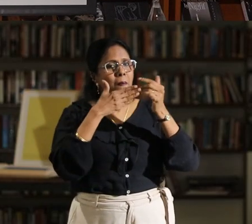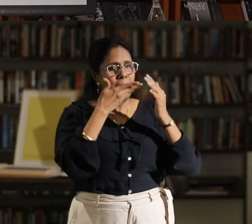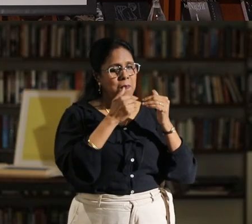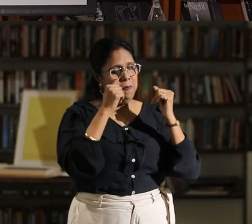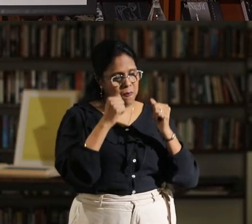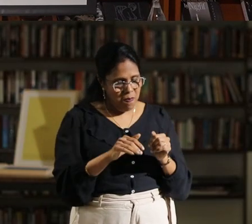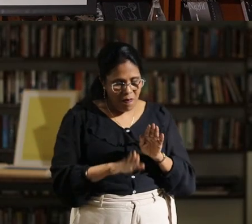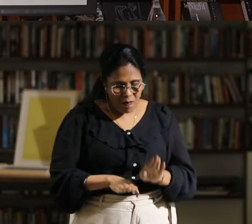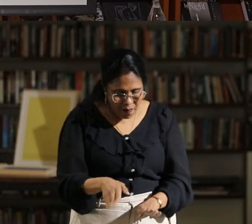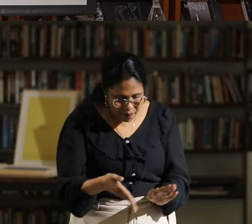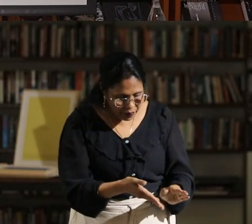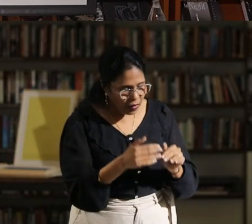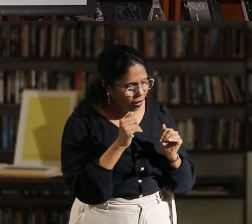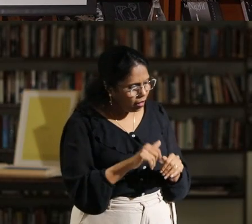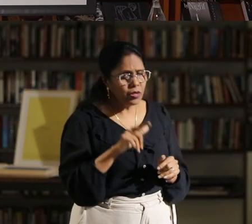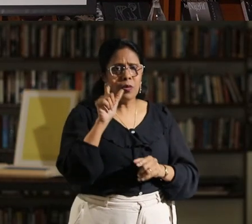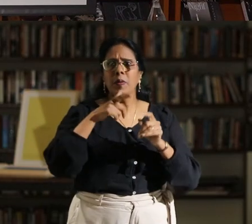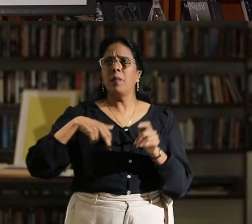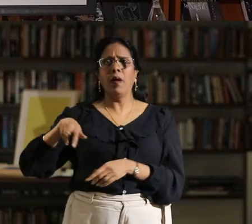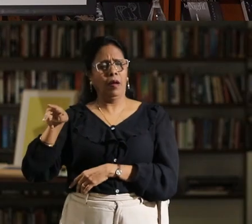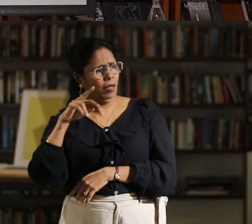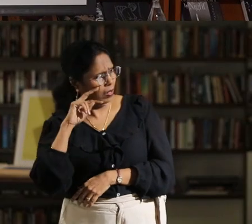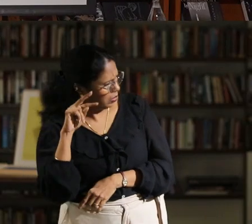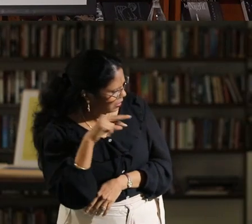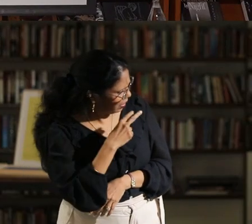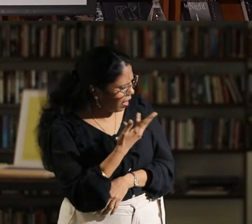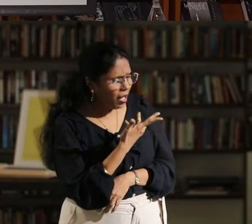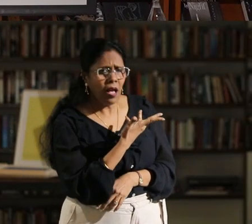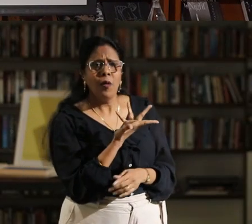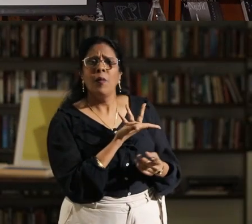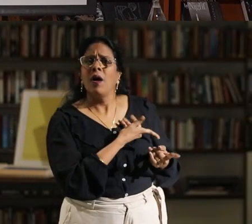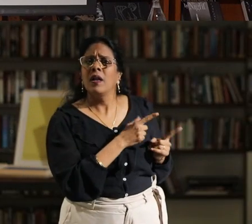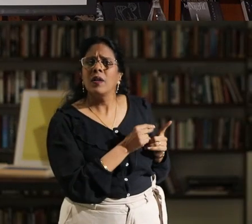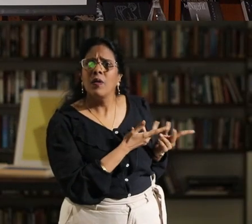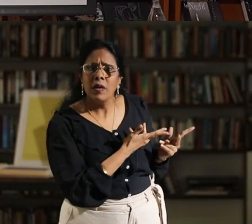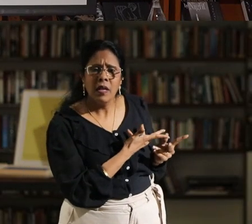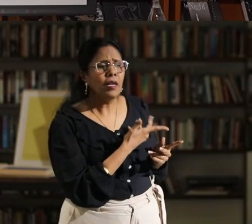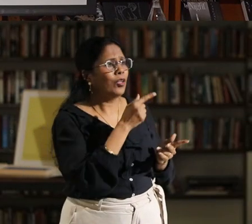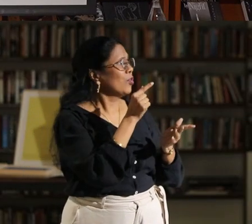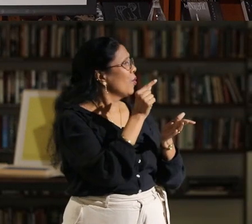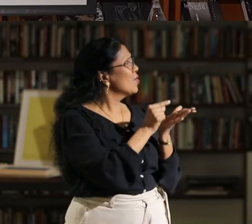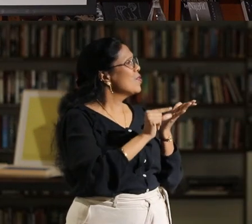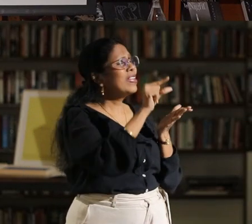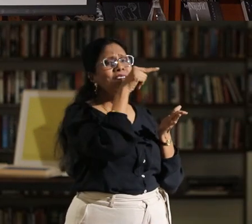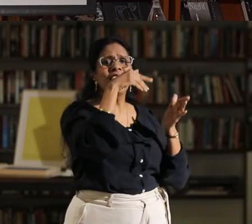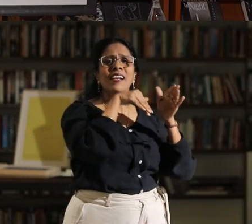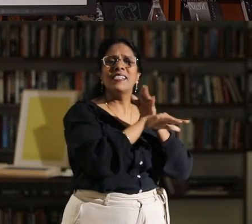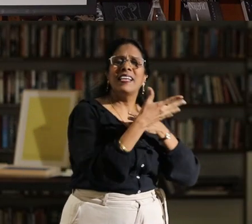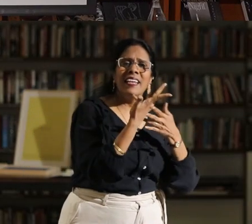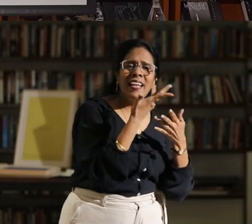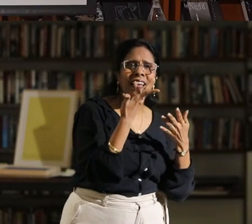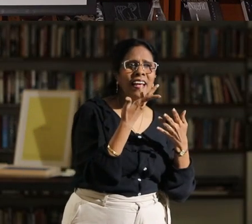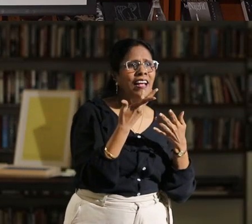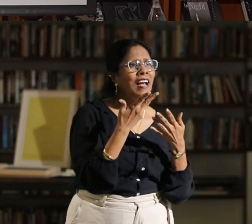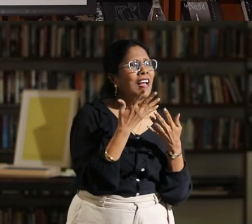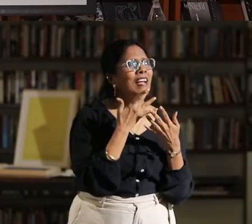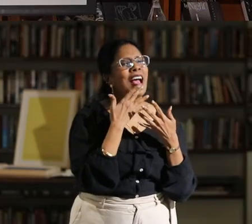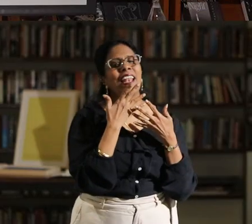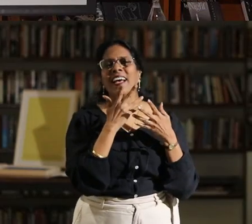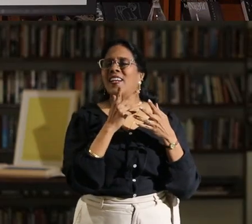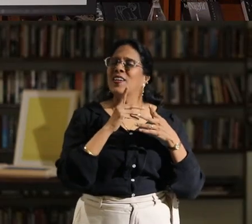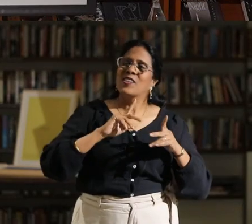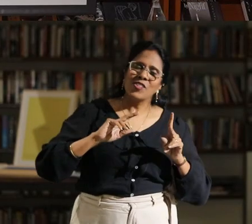who went past on the road to see, oh my God, what is happening here? But to make a university change color at night is pushing the